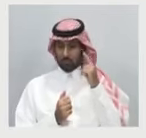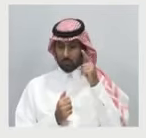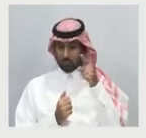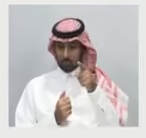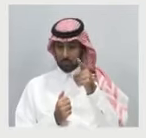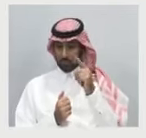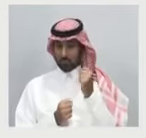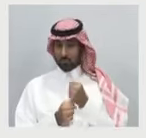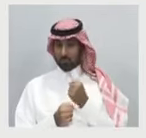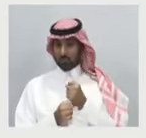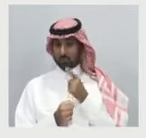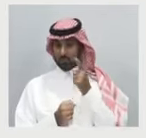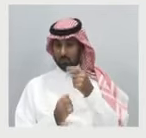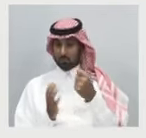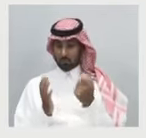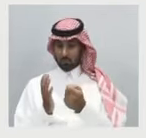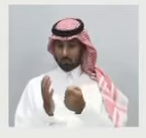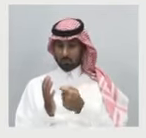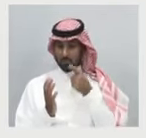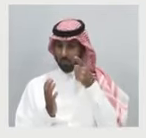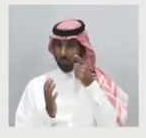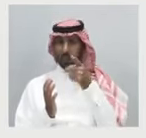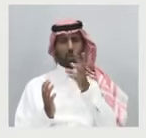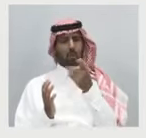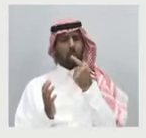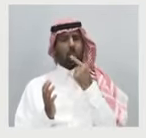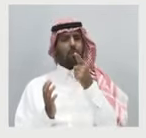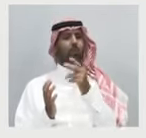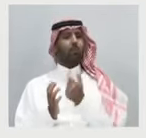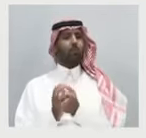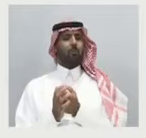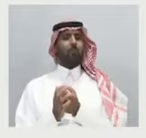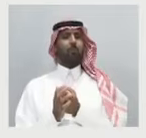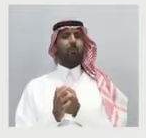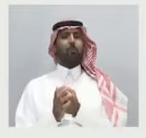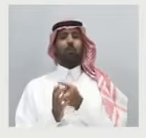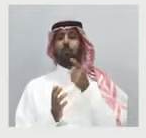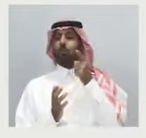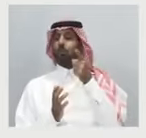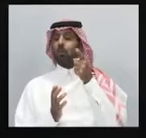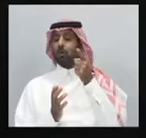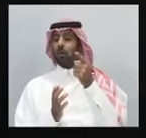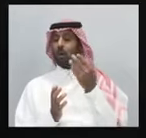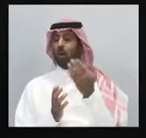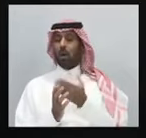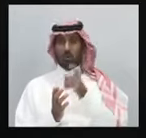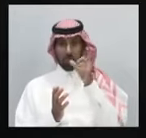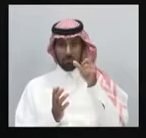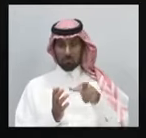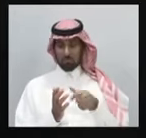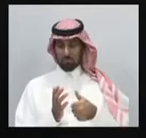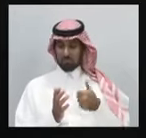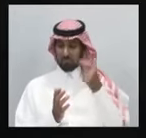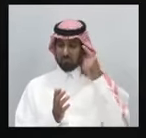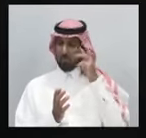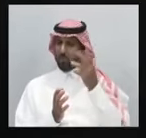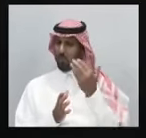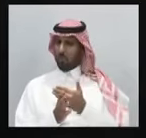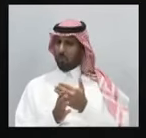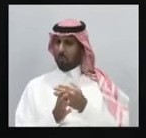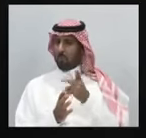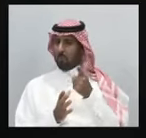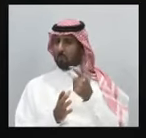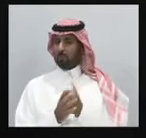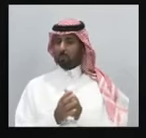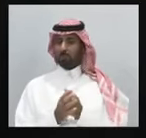your job to write down what about you, what are your qualifications and let's say